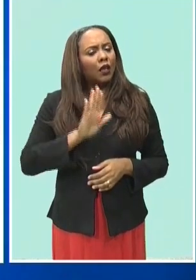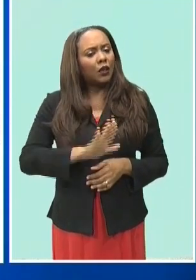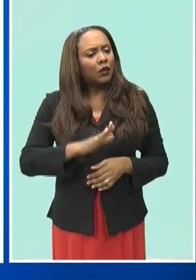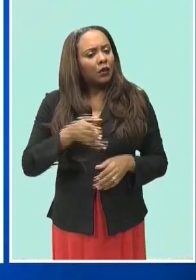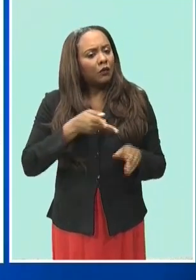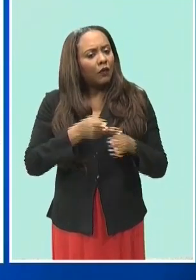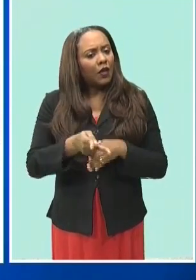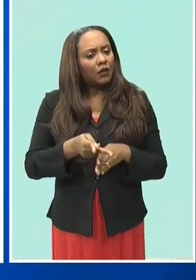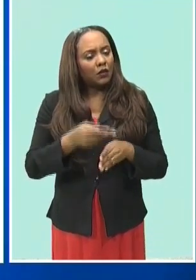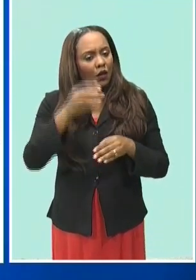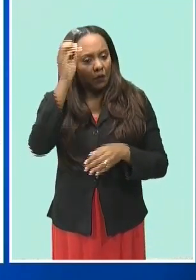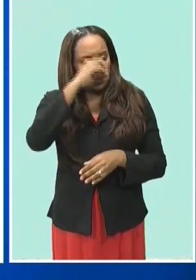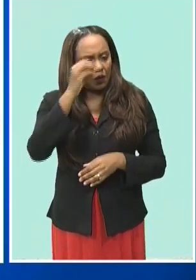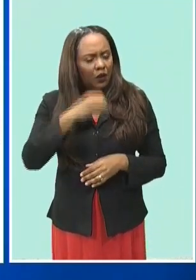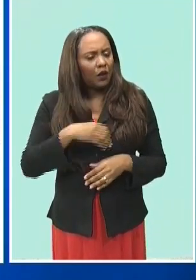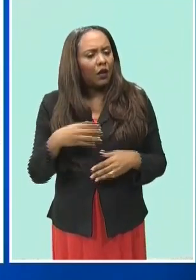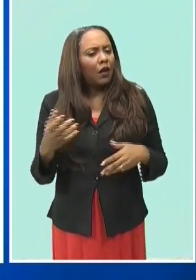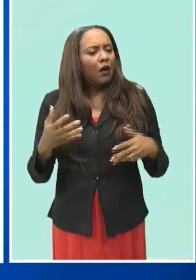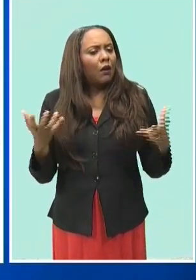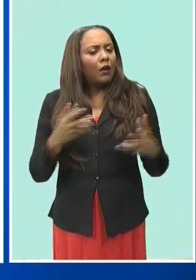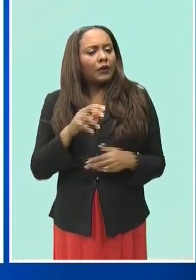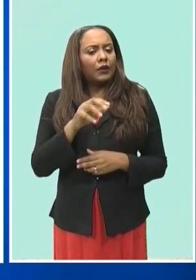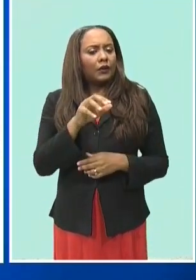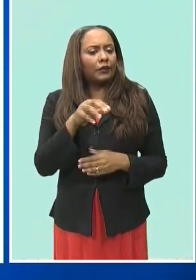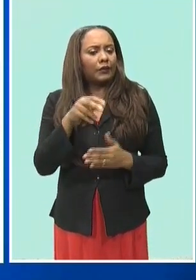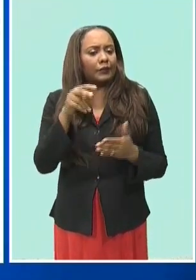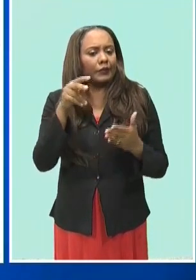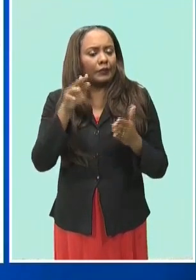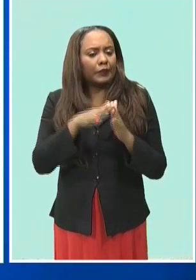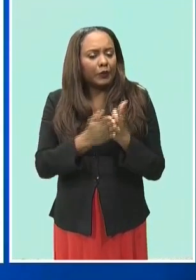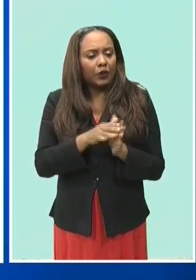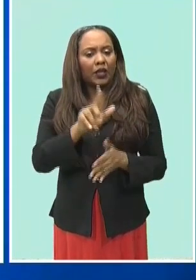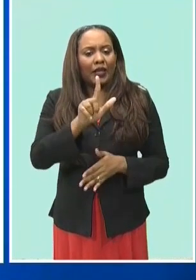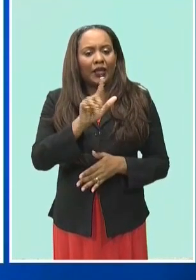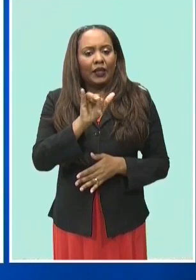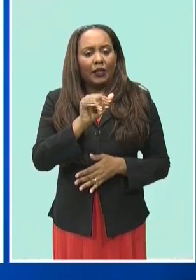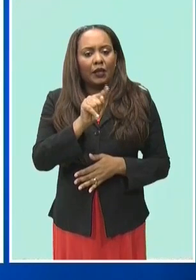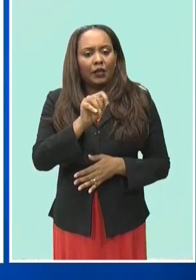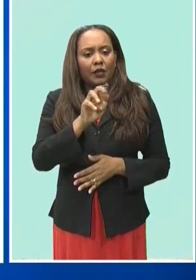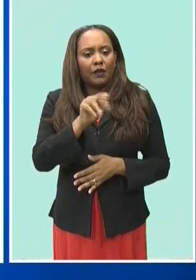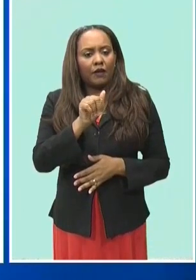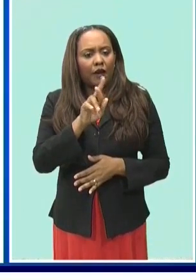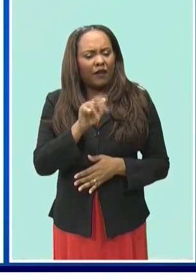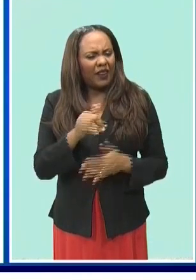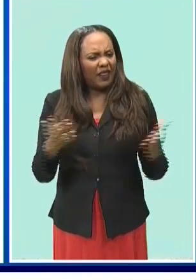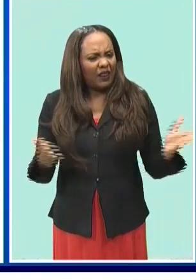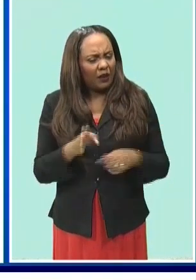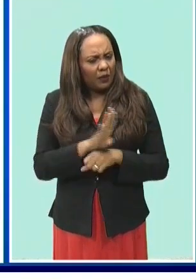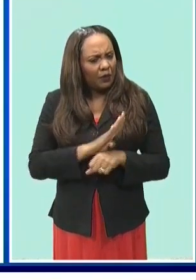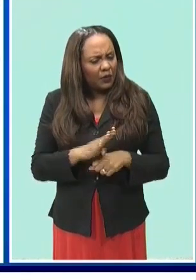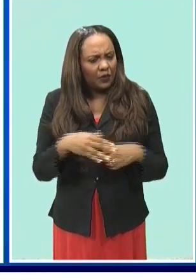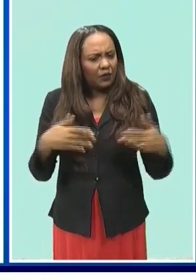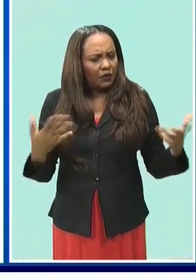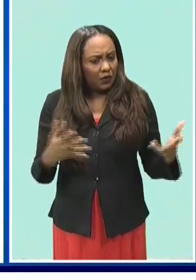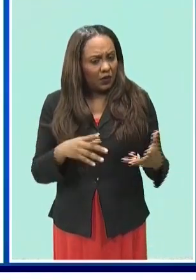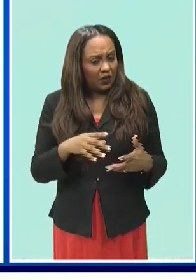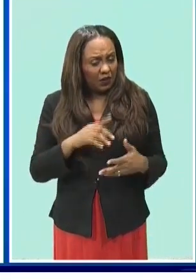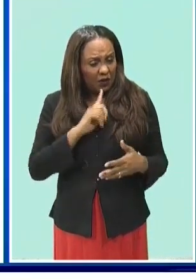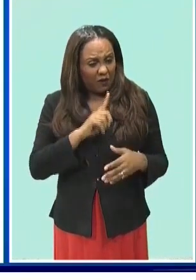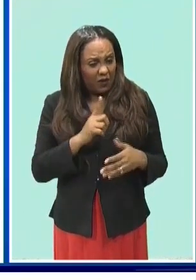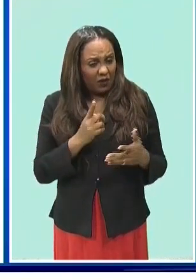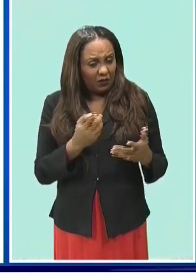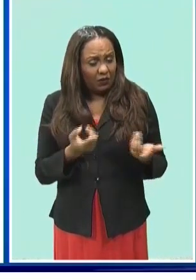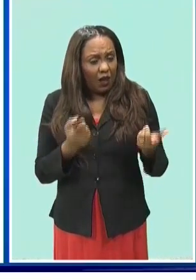the state of literary arts in Barbados and the region? Well, I think Shane, that the immediate, what is immediate,